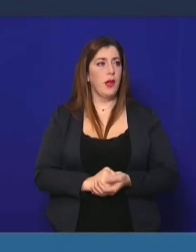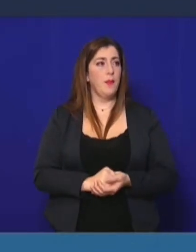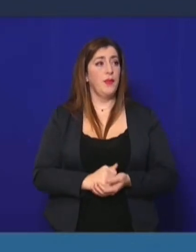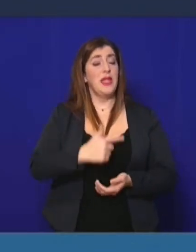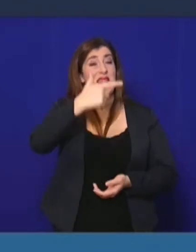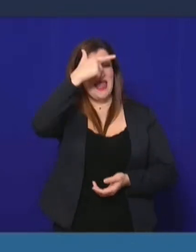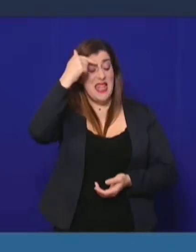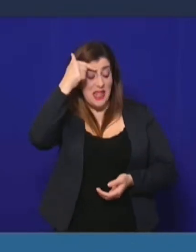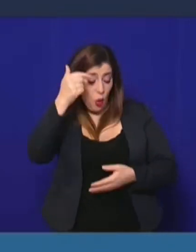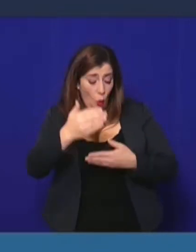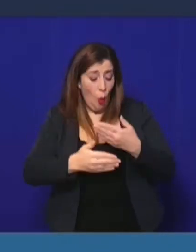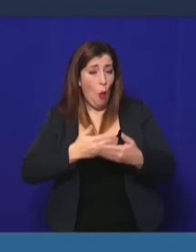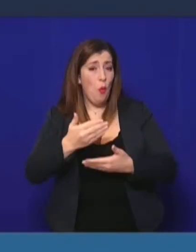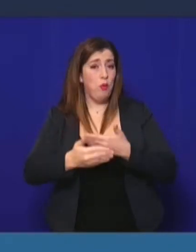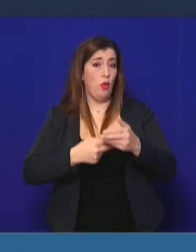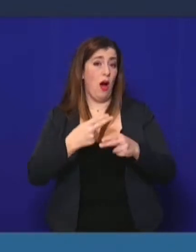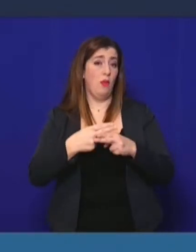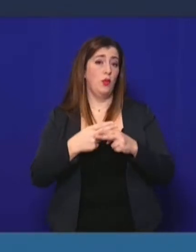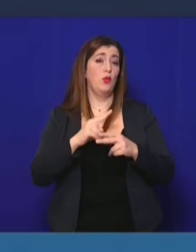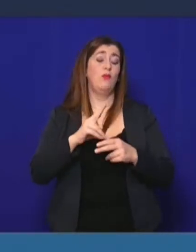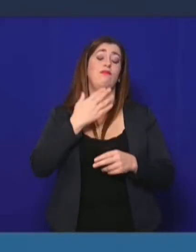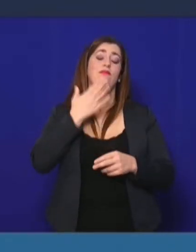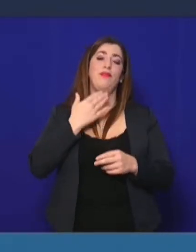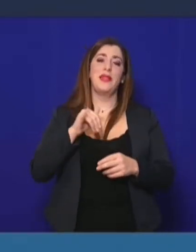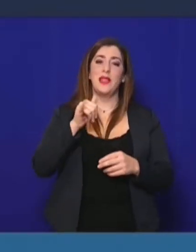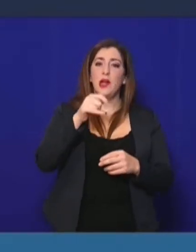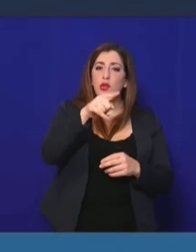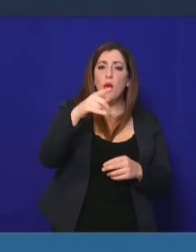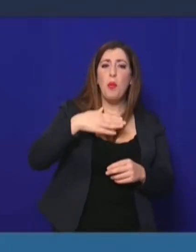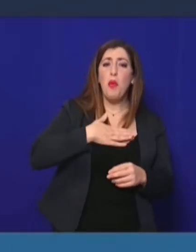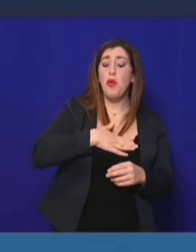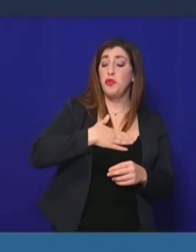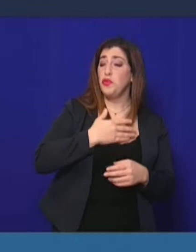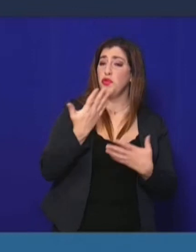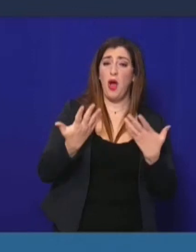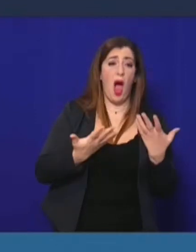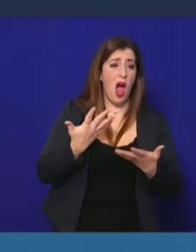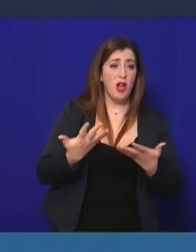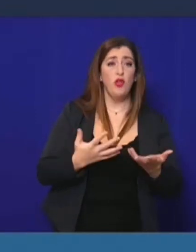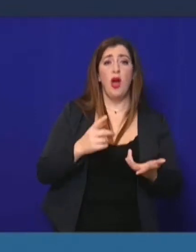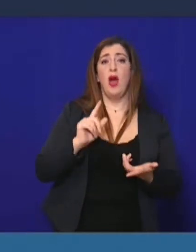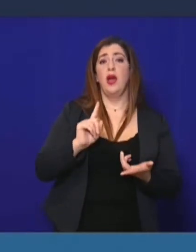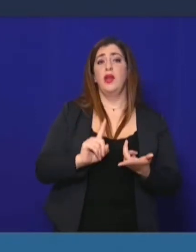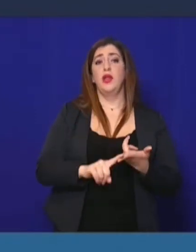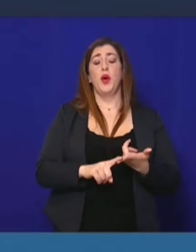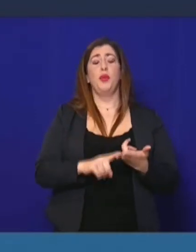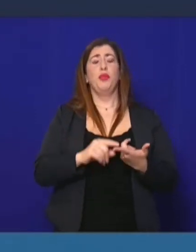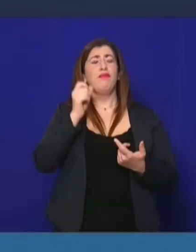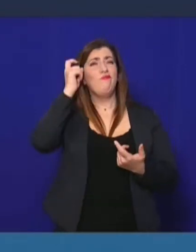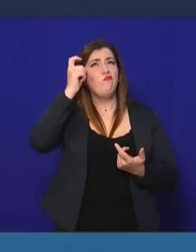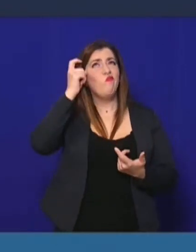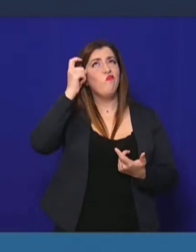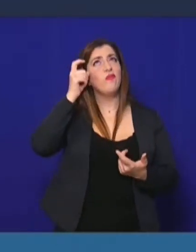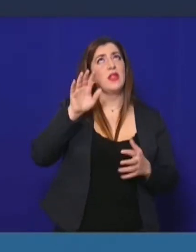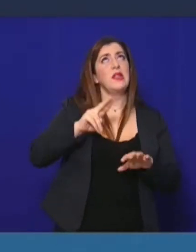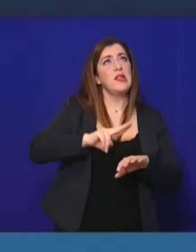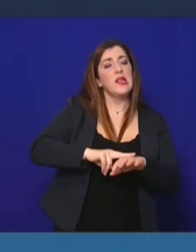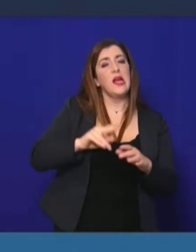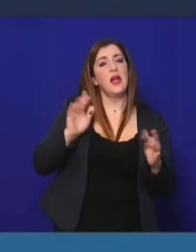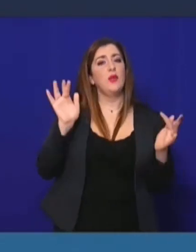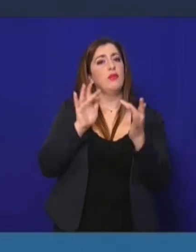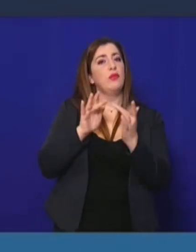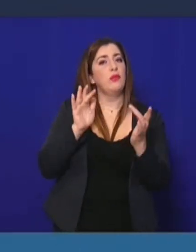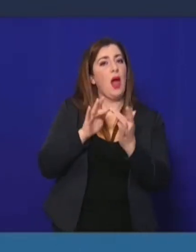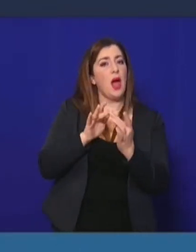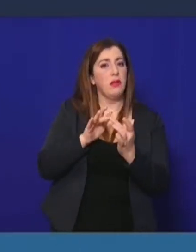baqa' hemmhekk u nappella lil pubbliku biex dawk kollha li għandhom xi sintomi jew inkella jkunlhom xi suspett li huma setgħu kienu esposti